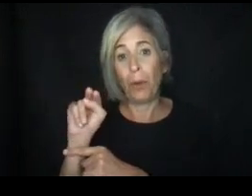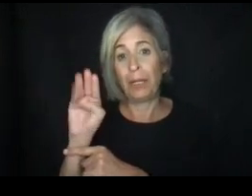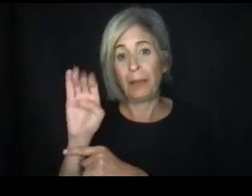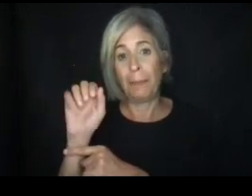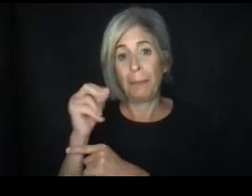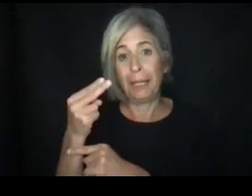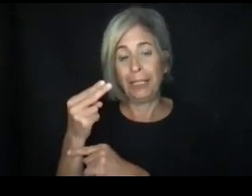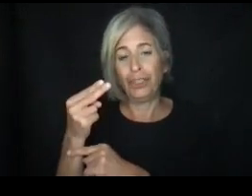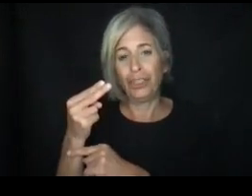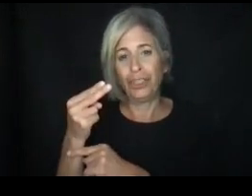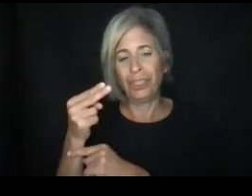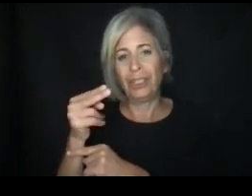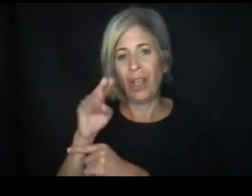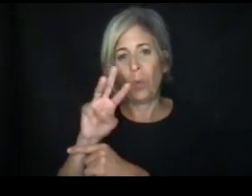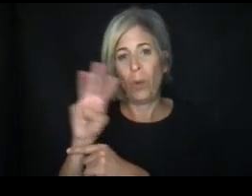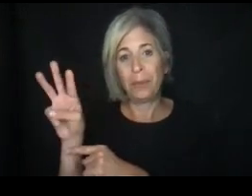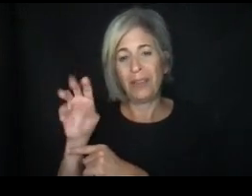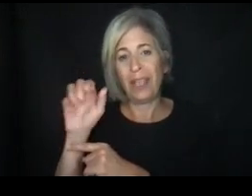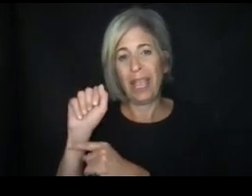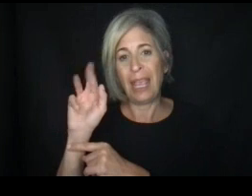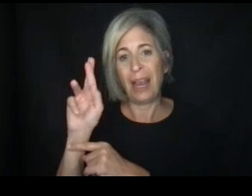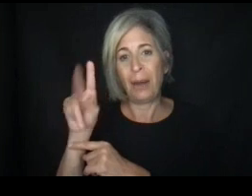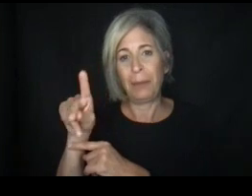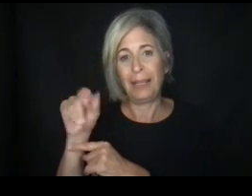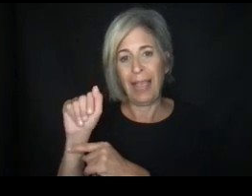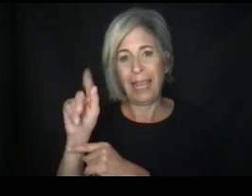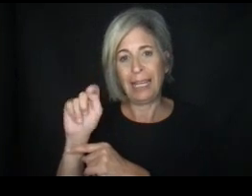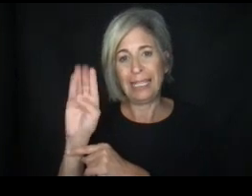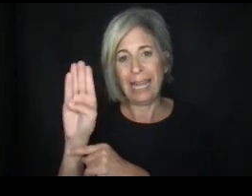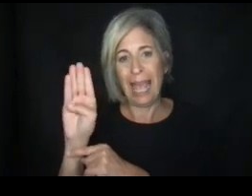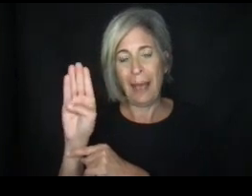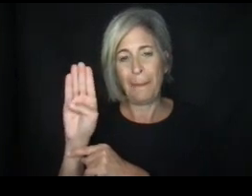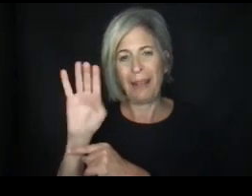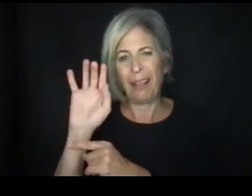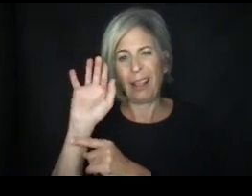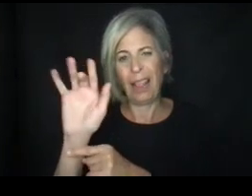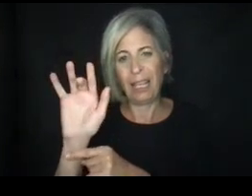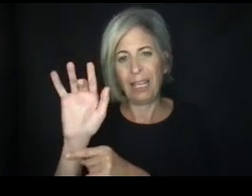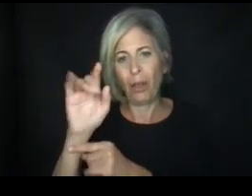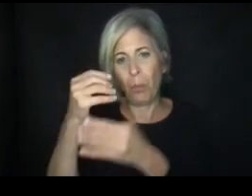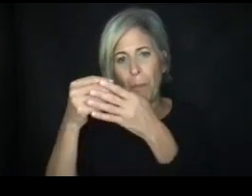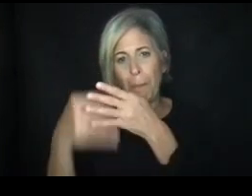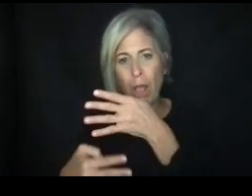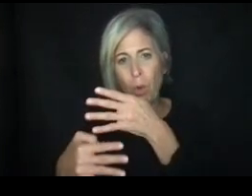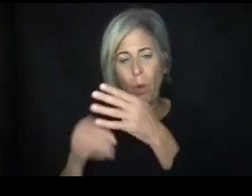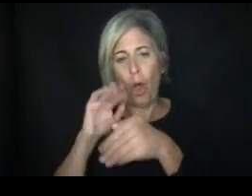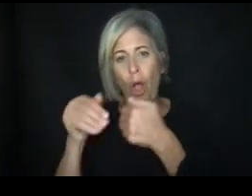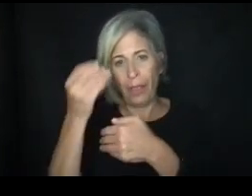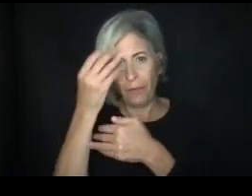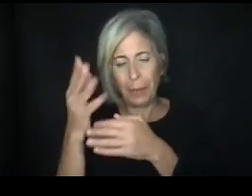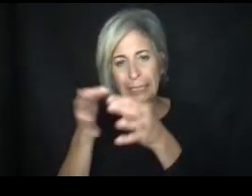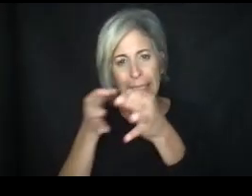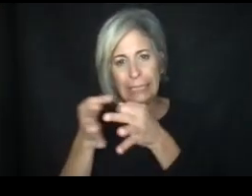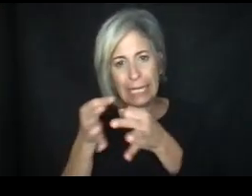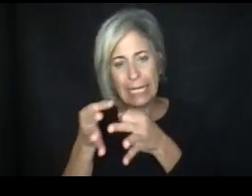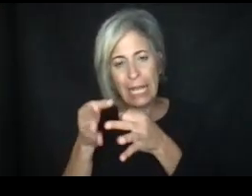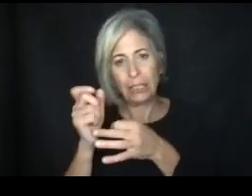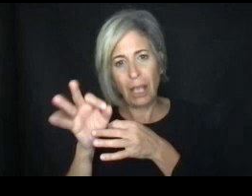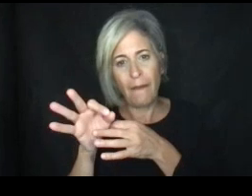an ARPA tab that you can click on that has all the information. It has the detail that